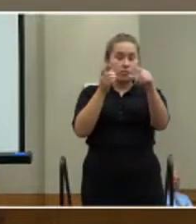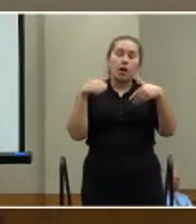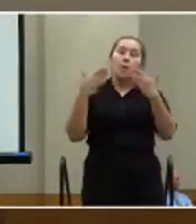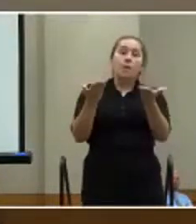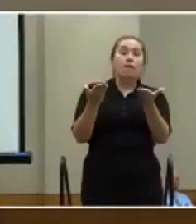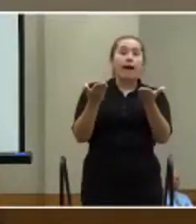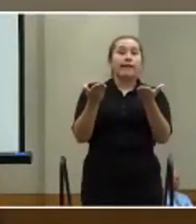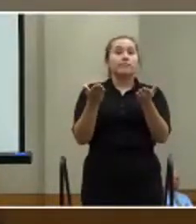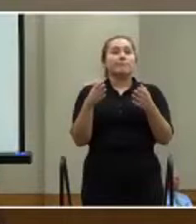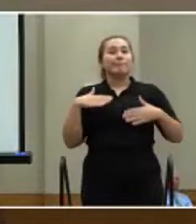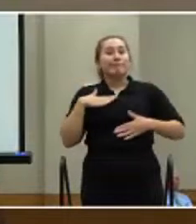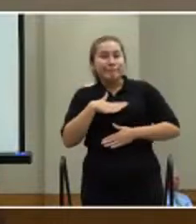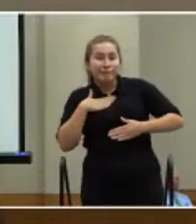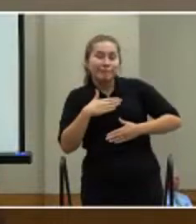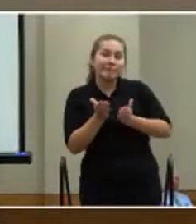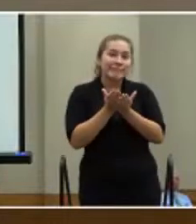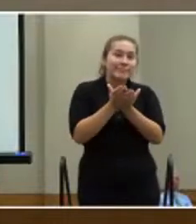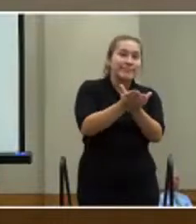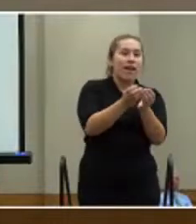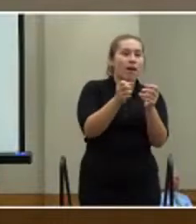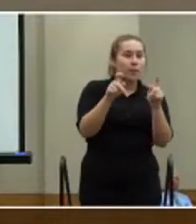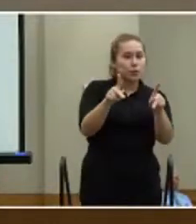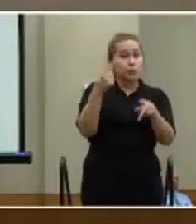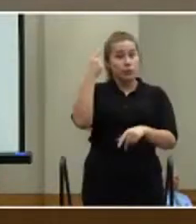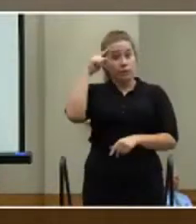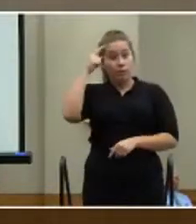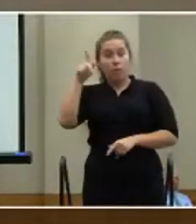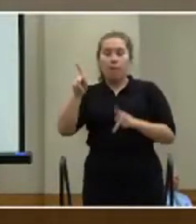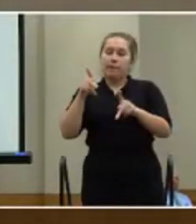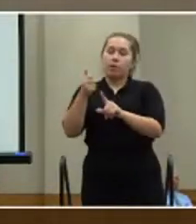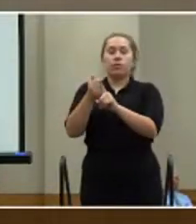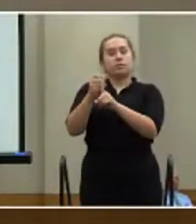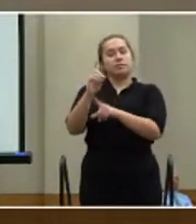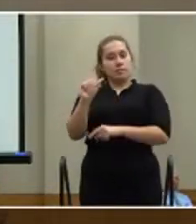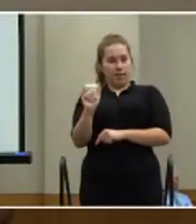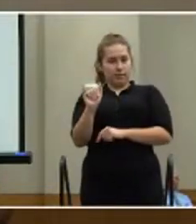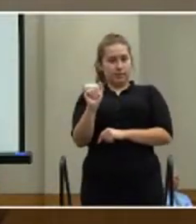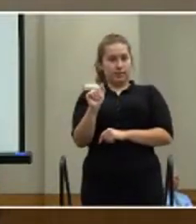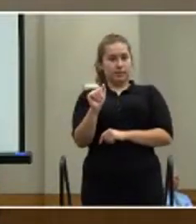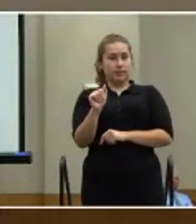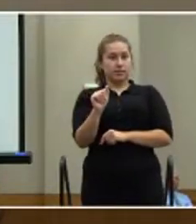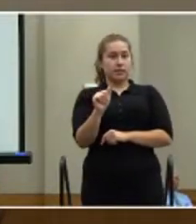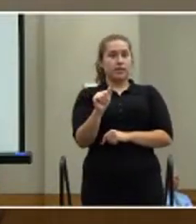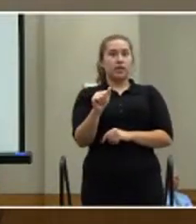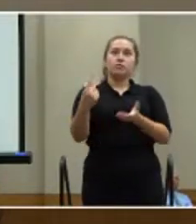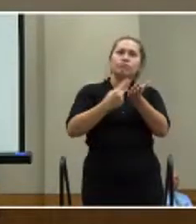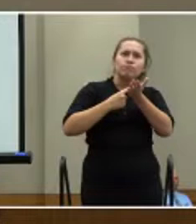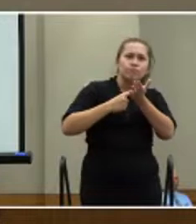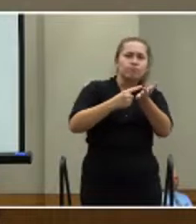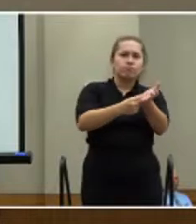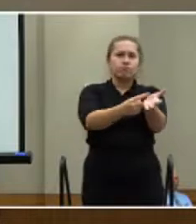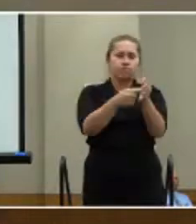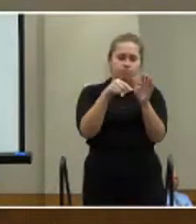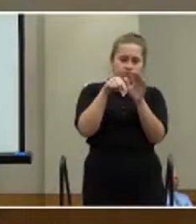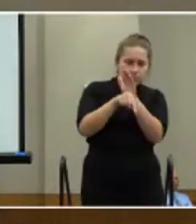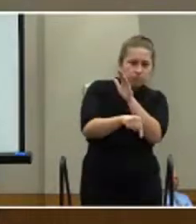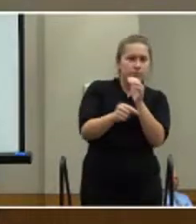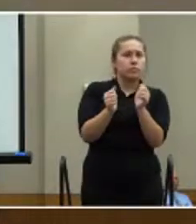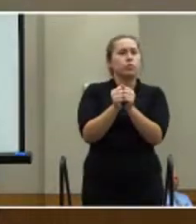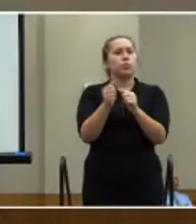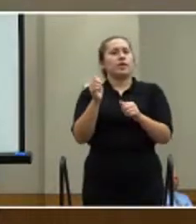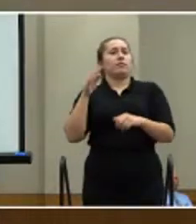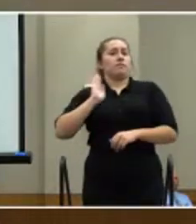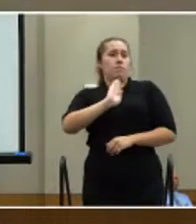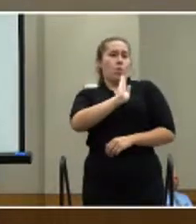sailing opportunities for people with disabilities. CRAB consulted very extensively with the Access Board